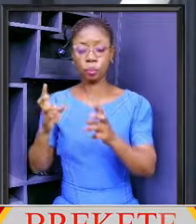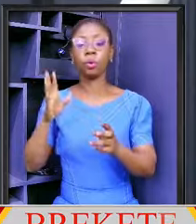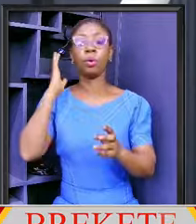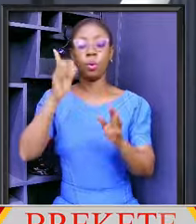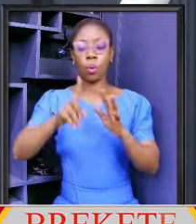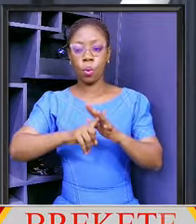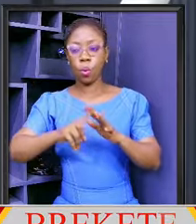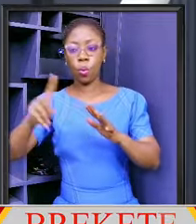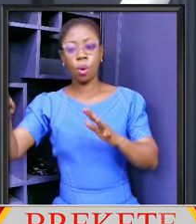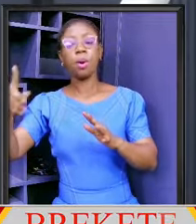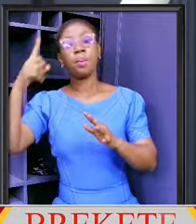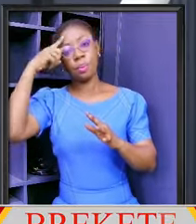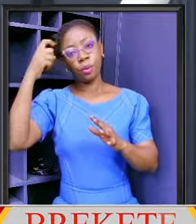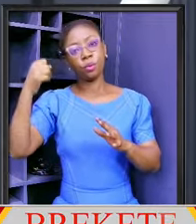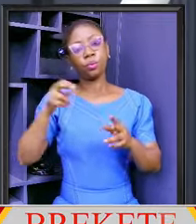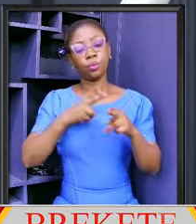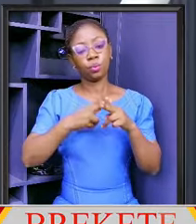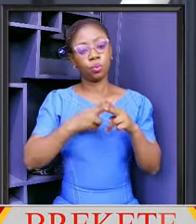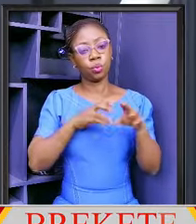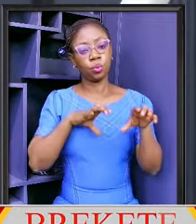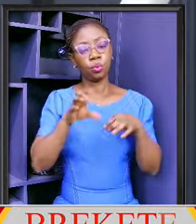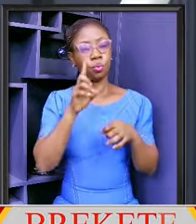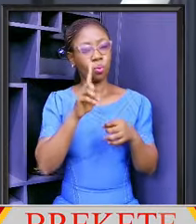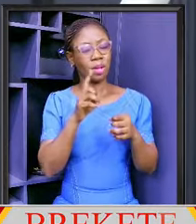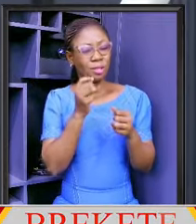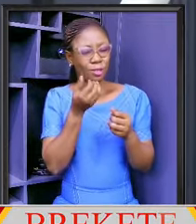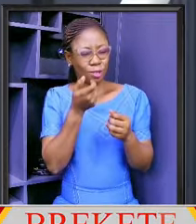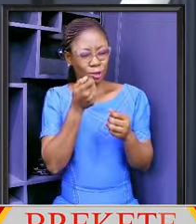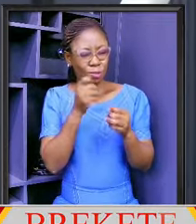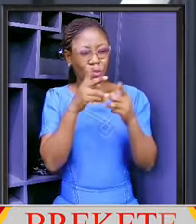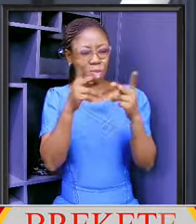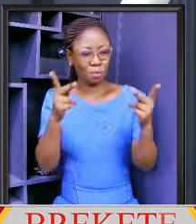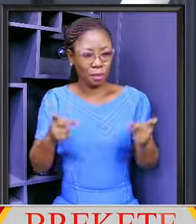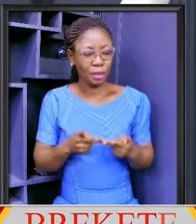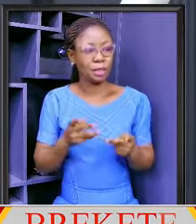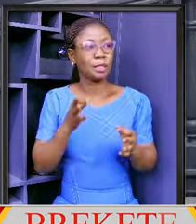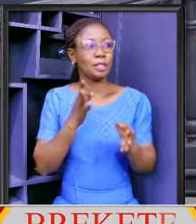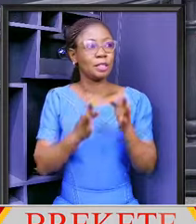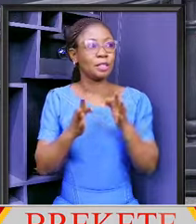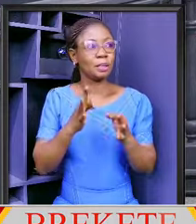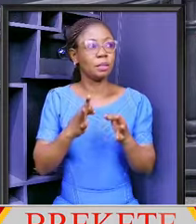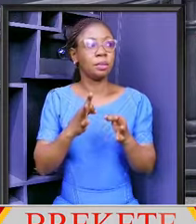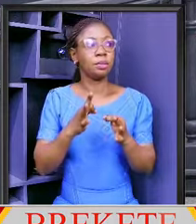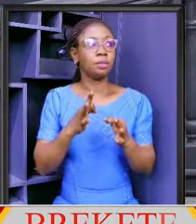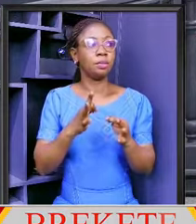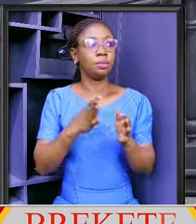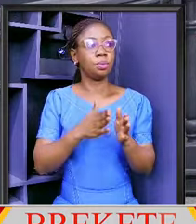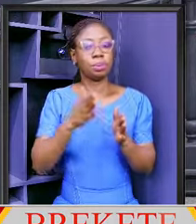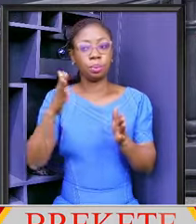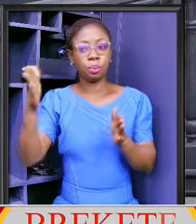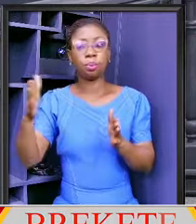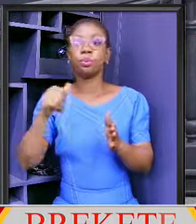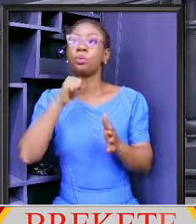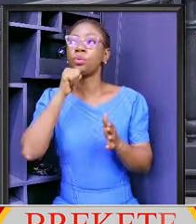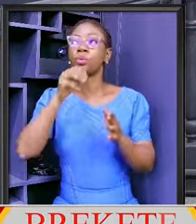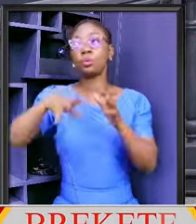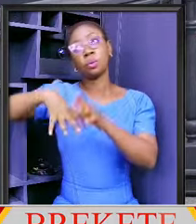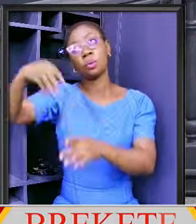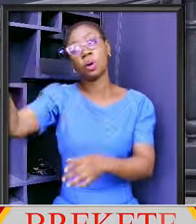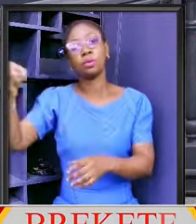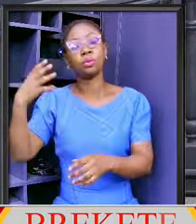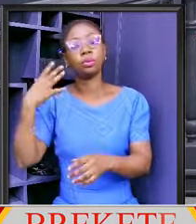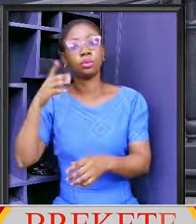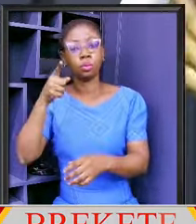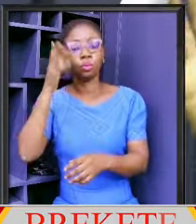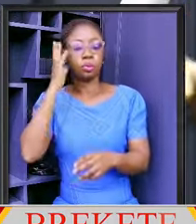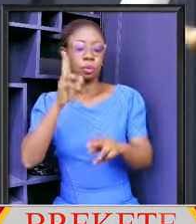do one small place. They do the construction. If you come out, you know they go outside. You go sit down for that place.